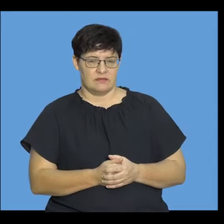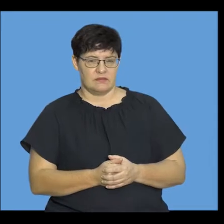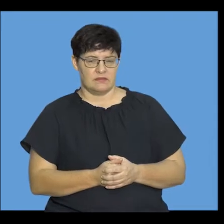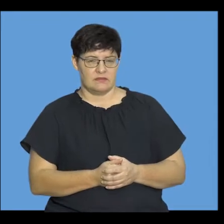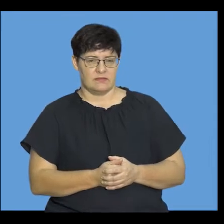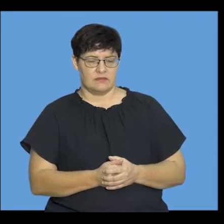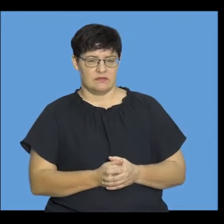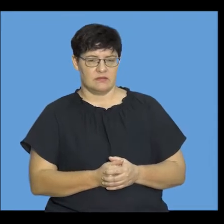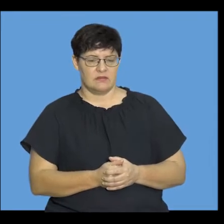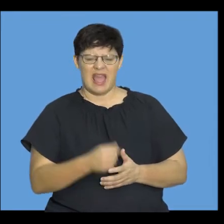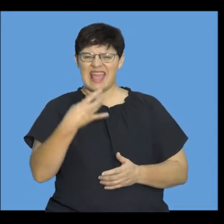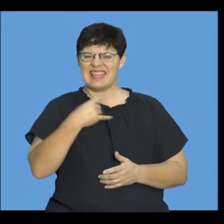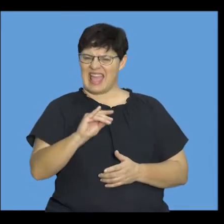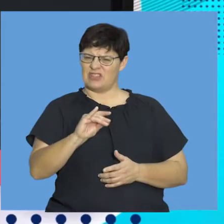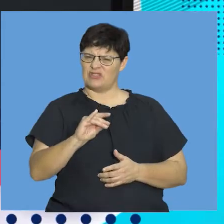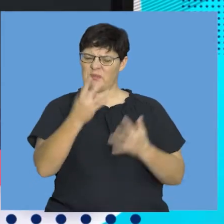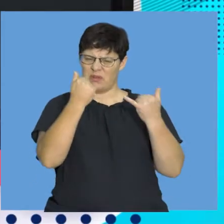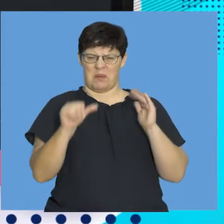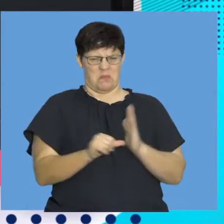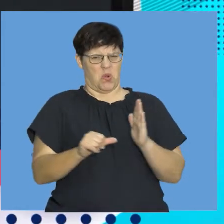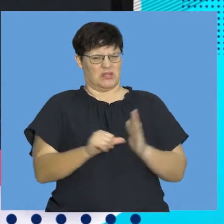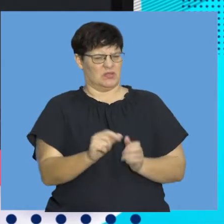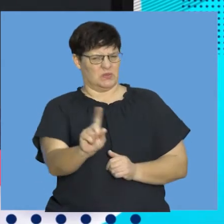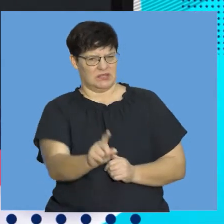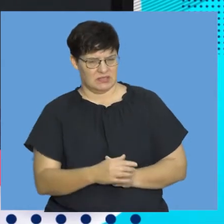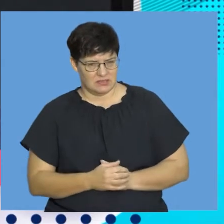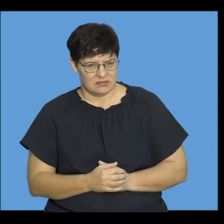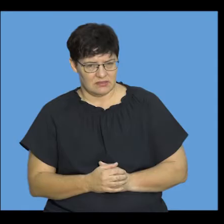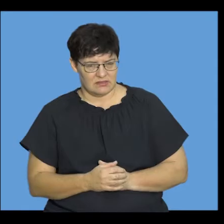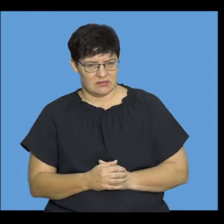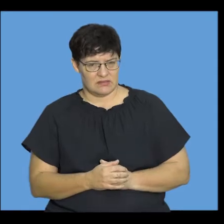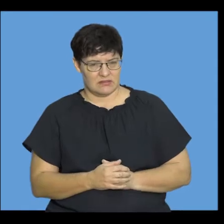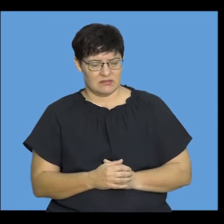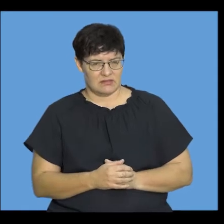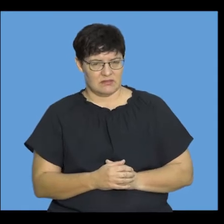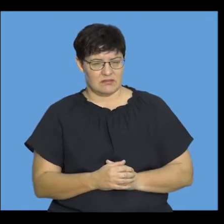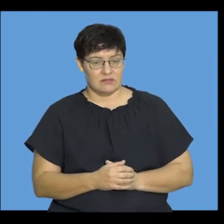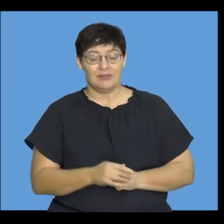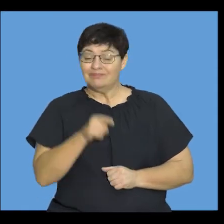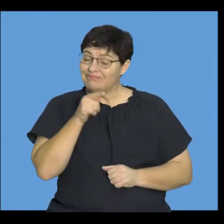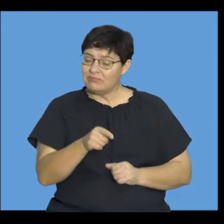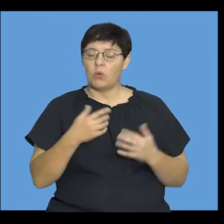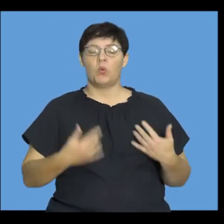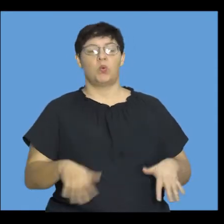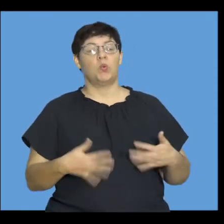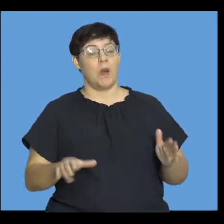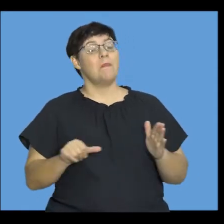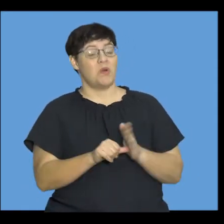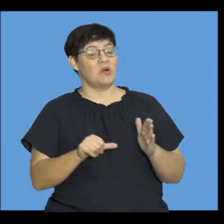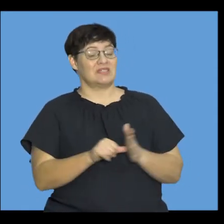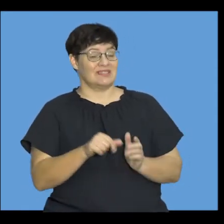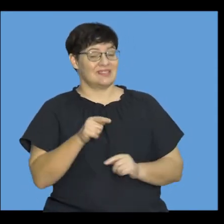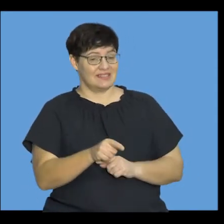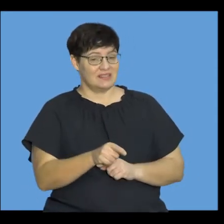What is the importance of a cash budget? The cash budget is an essential tool used